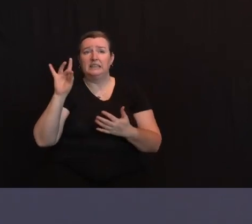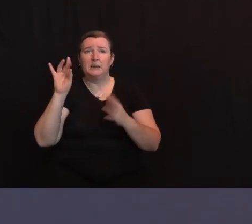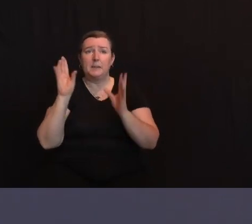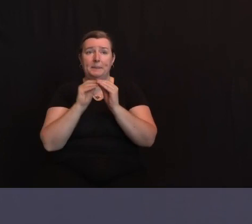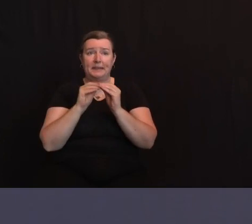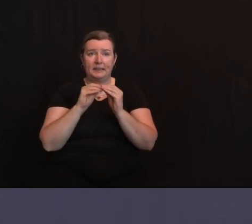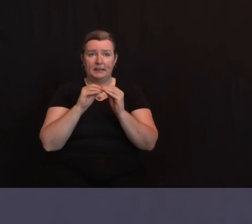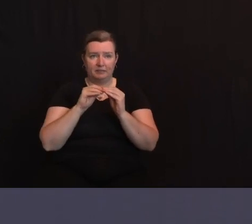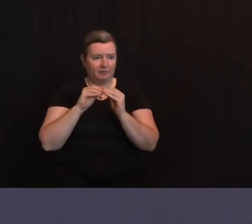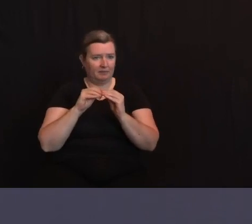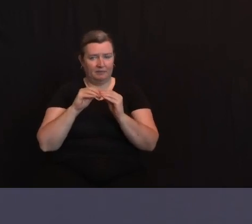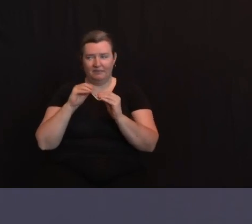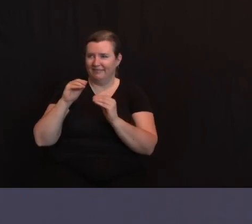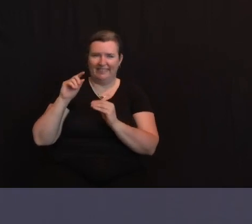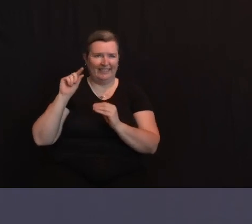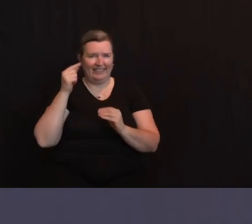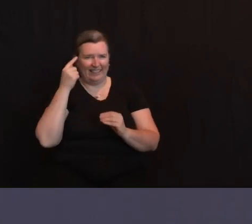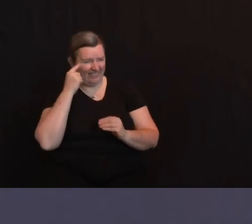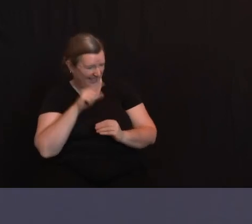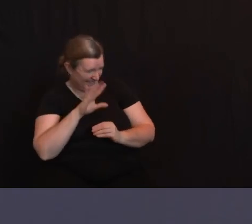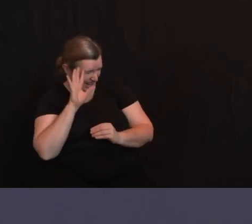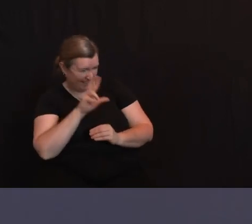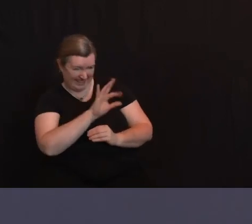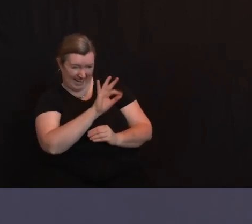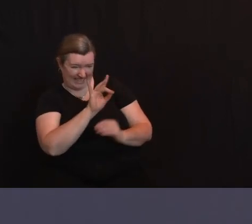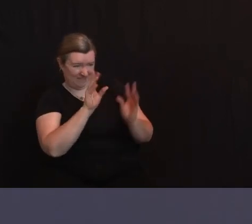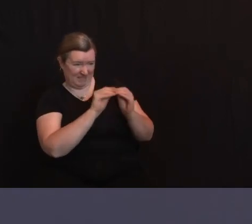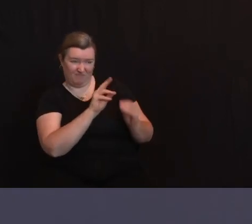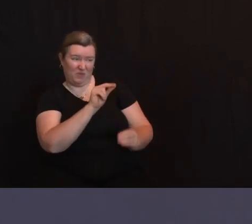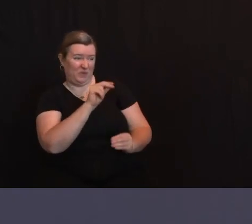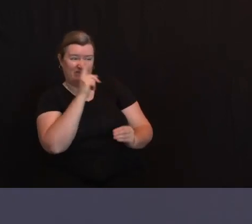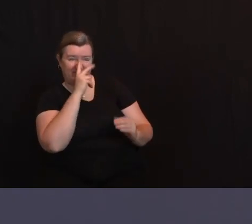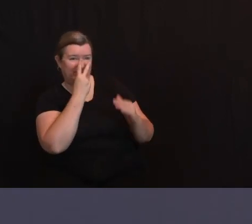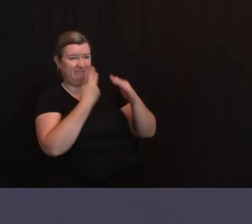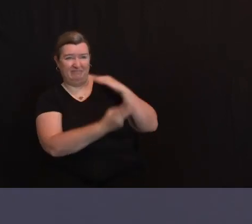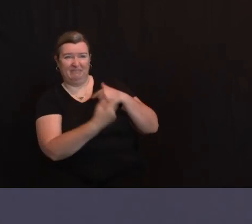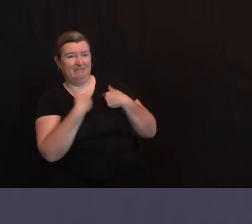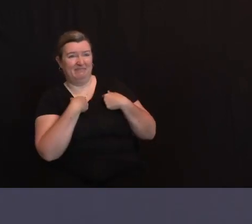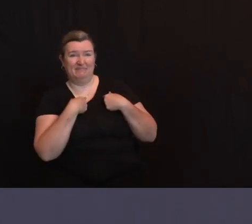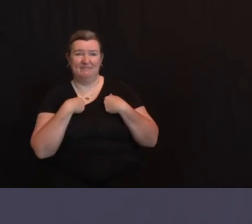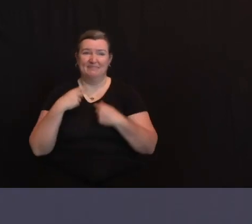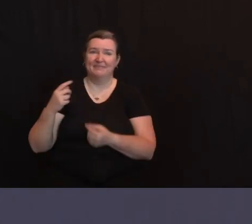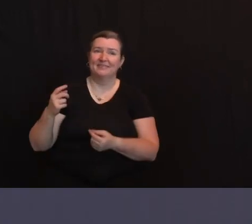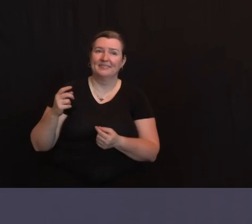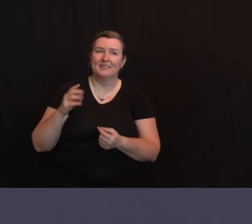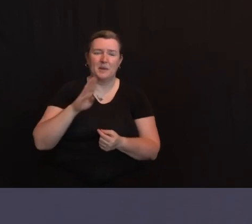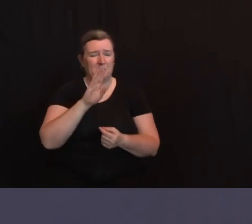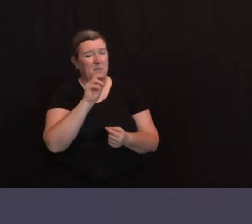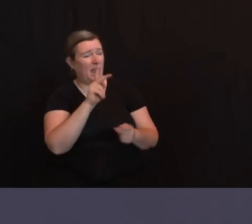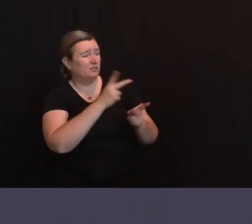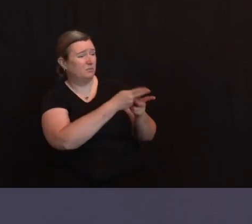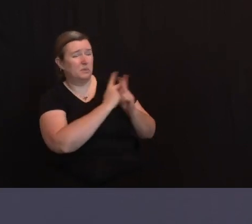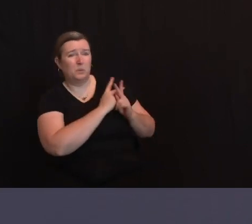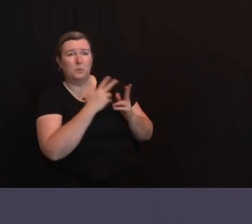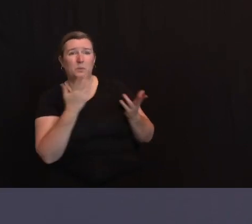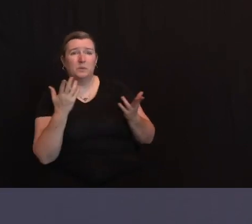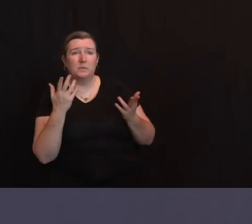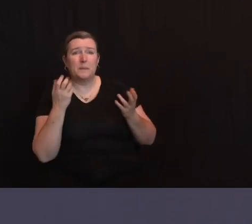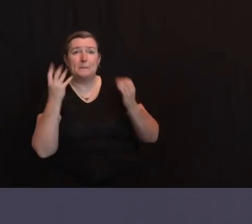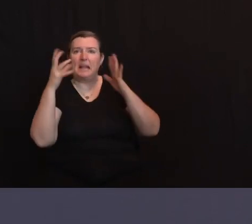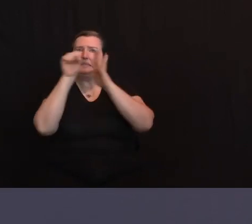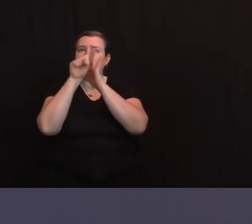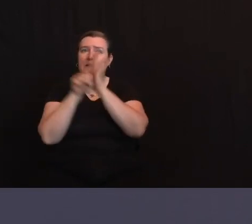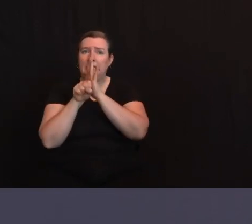to happen? Yep. Back during the whole Bonding Act discussion, a lot of state lawmakers thought